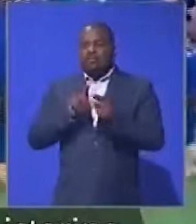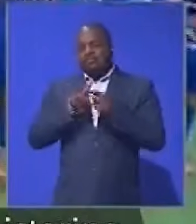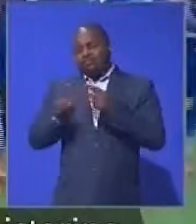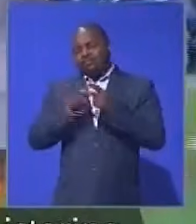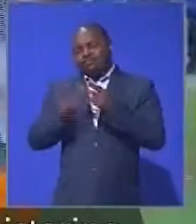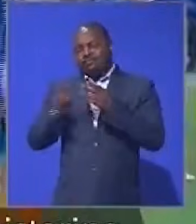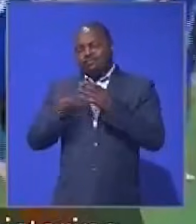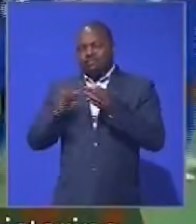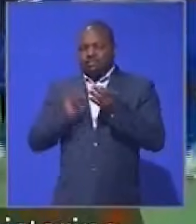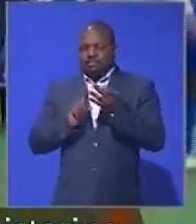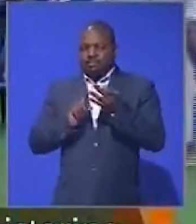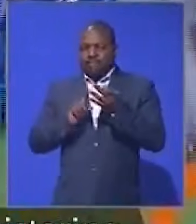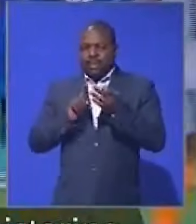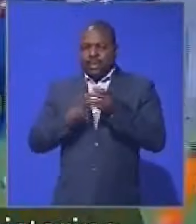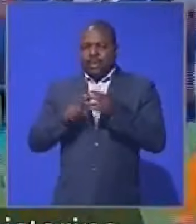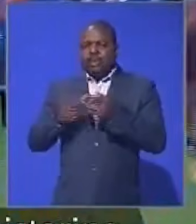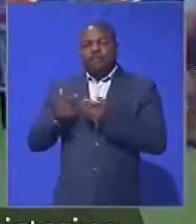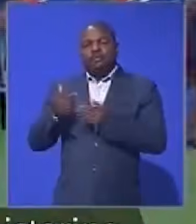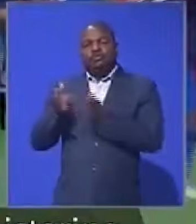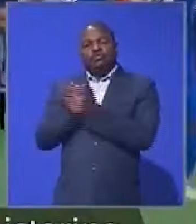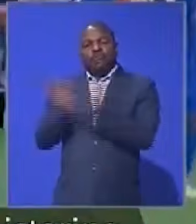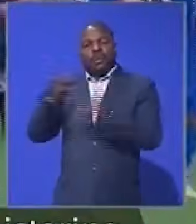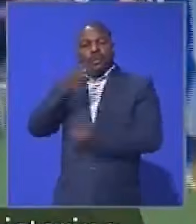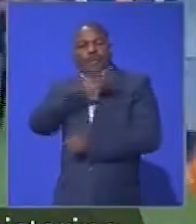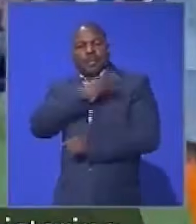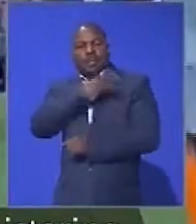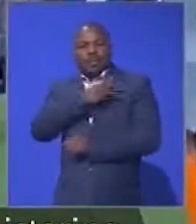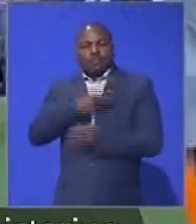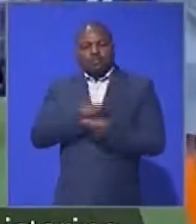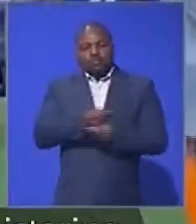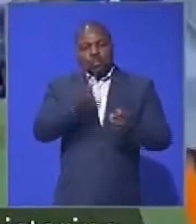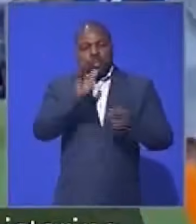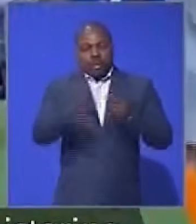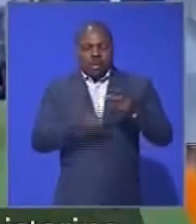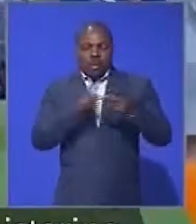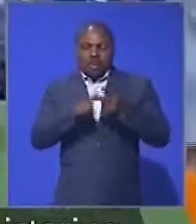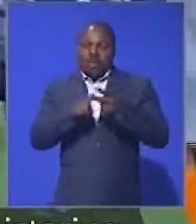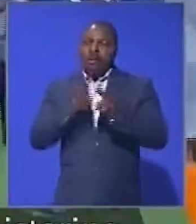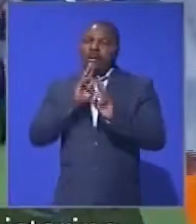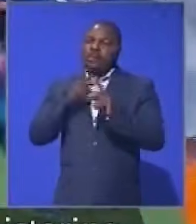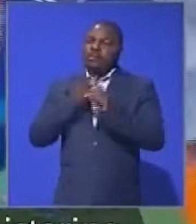tharo include report go tswa go general manager report go tswa